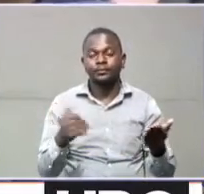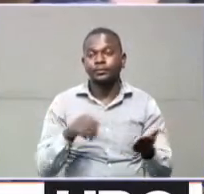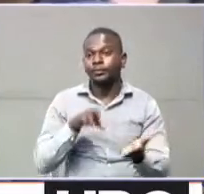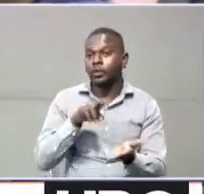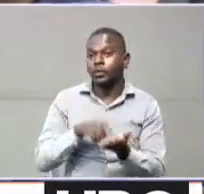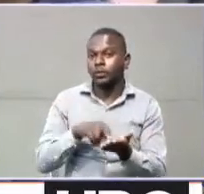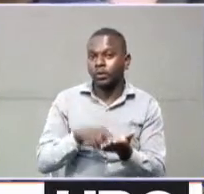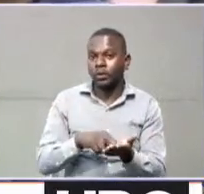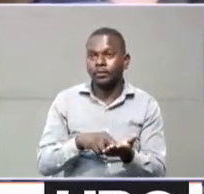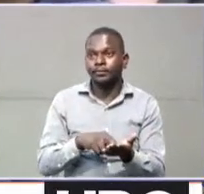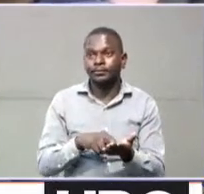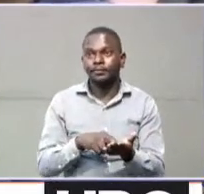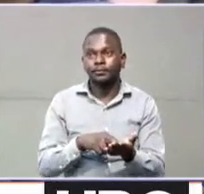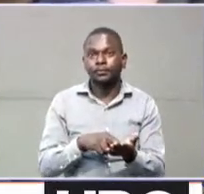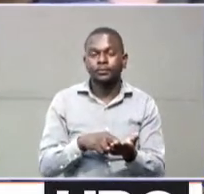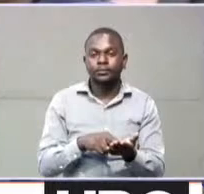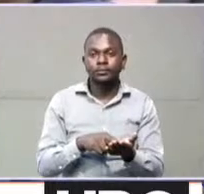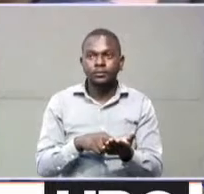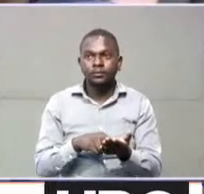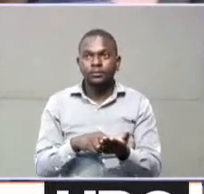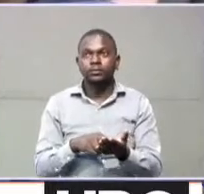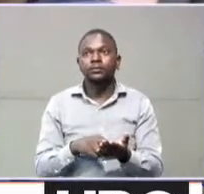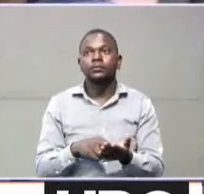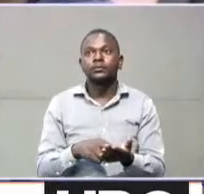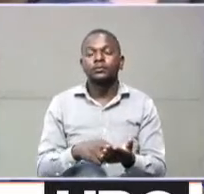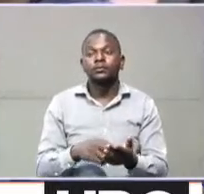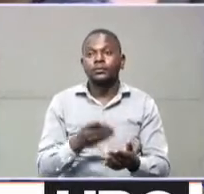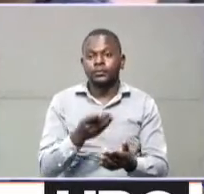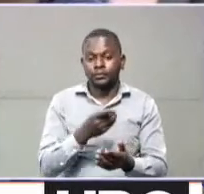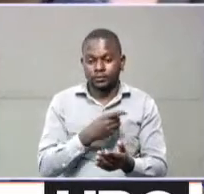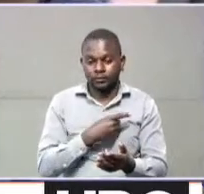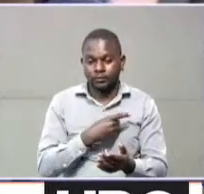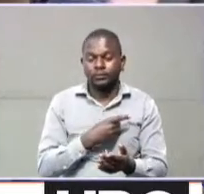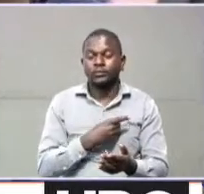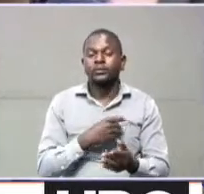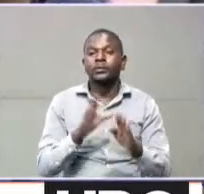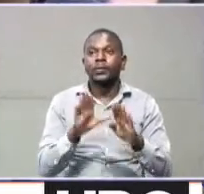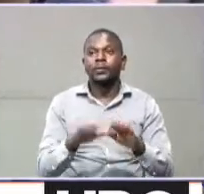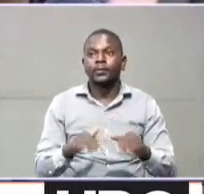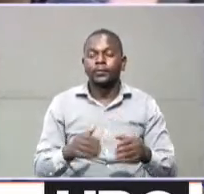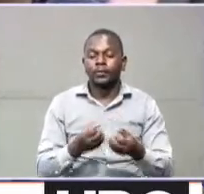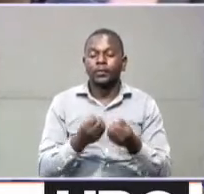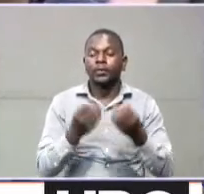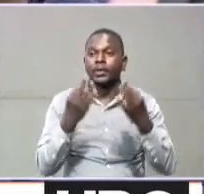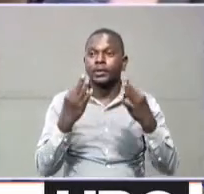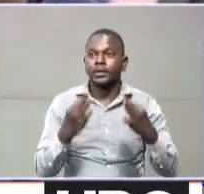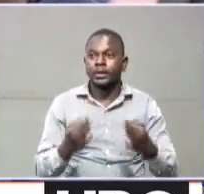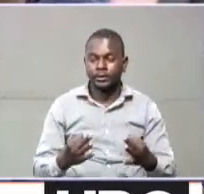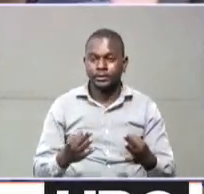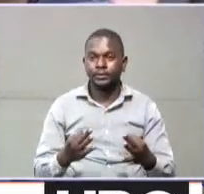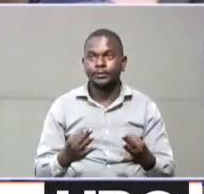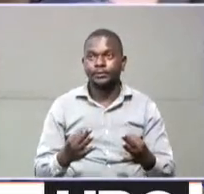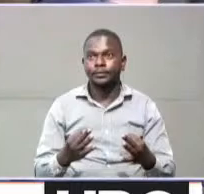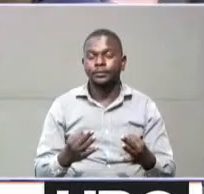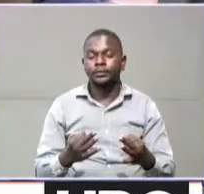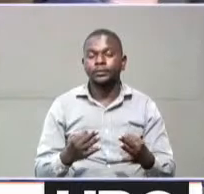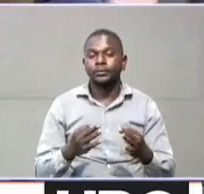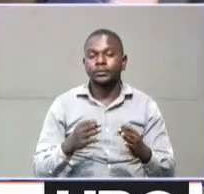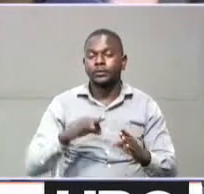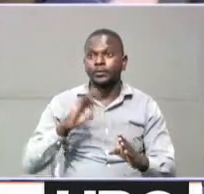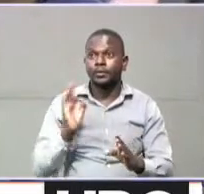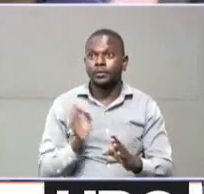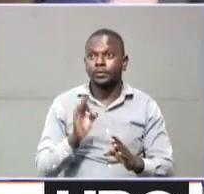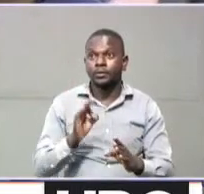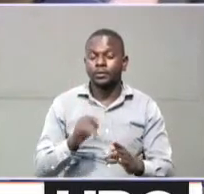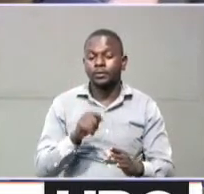record that i have updated this house on a number of things especially